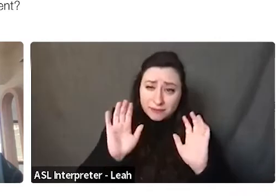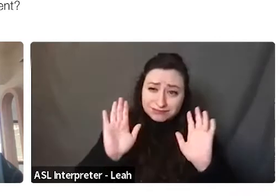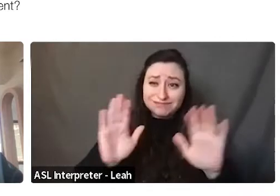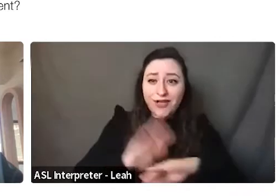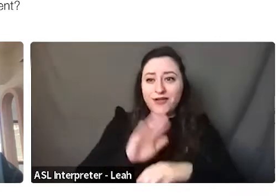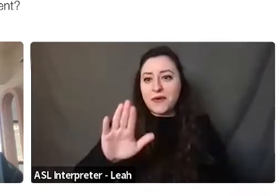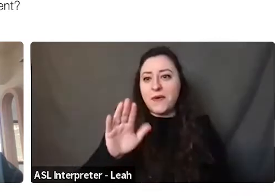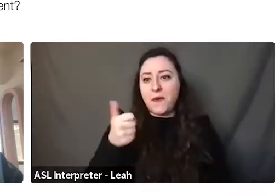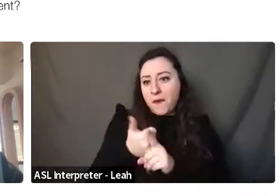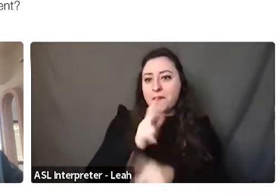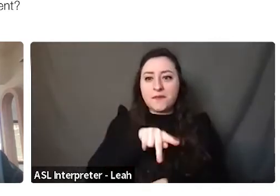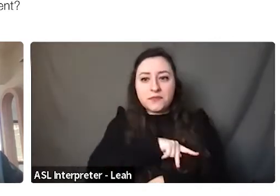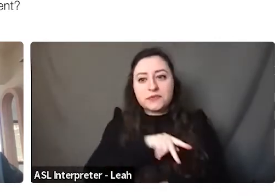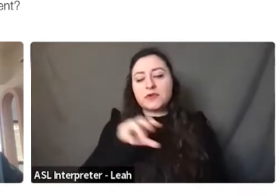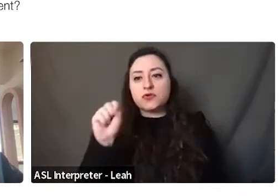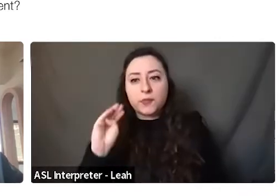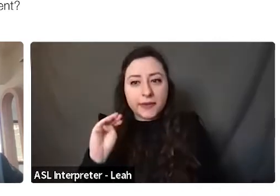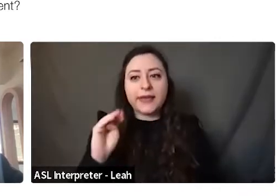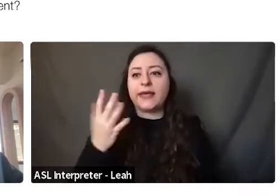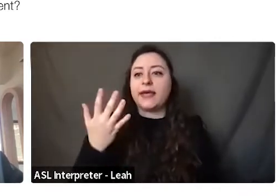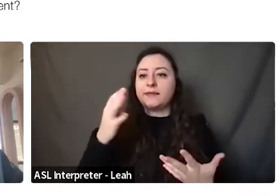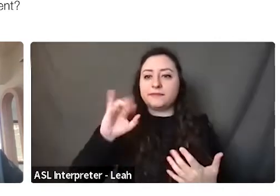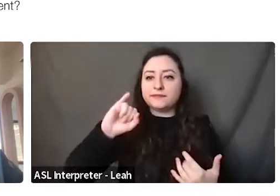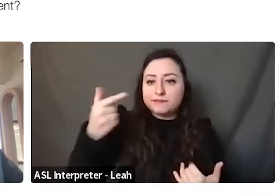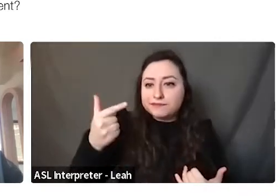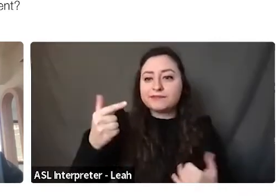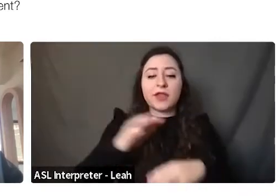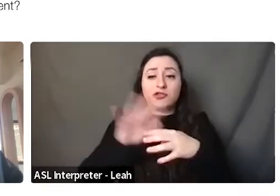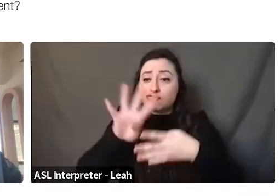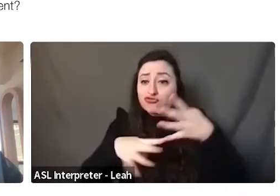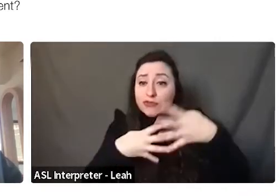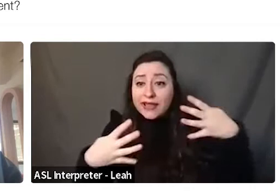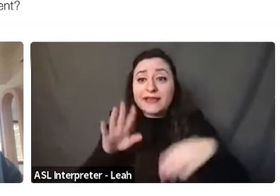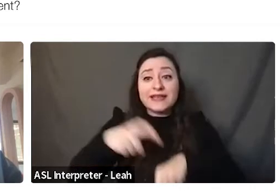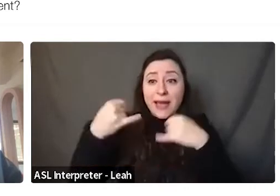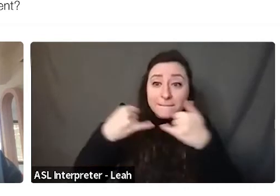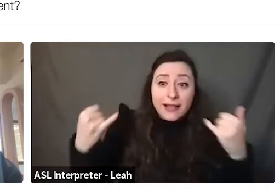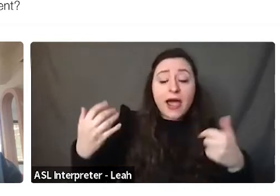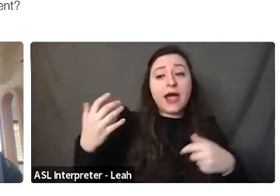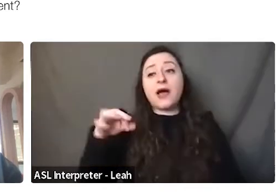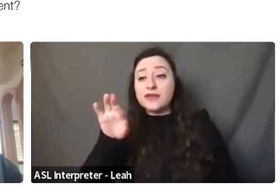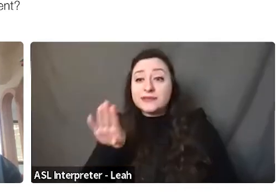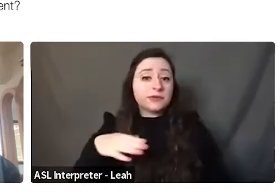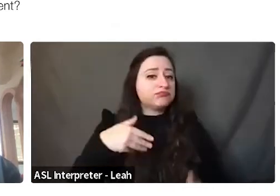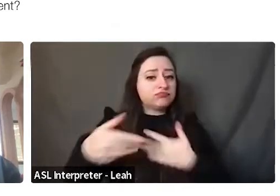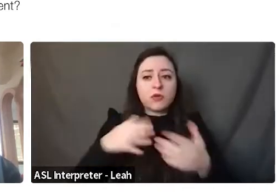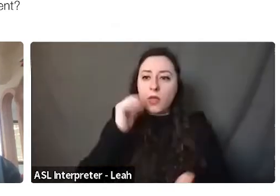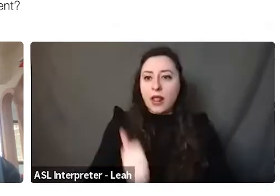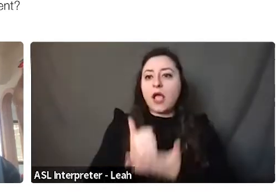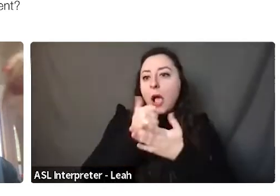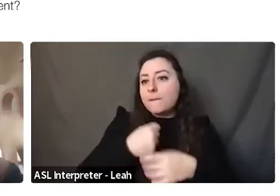your social media platform, on your grid, on your timeline, that would help a lot